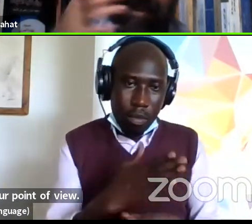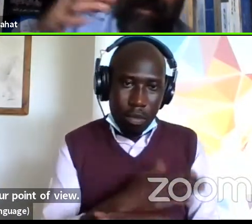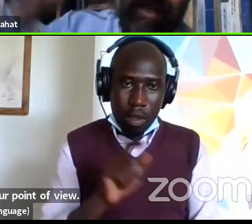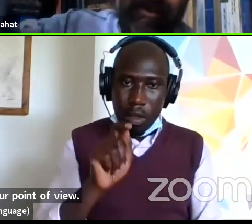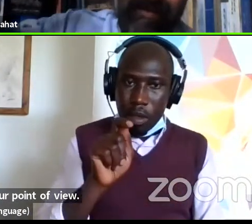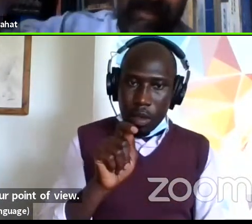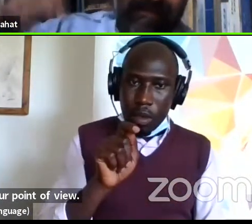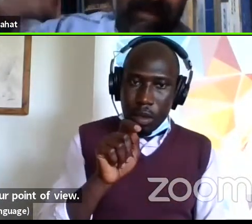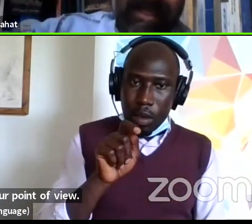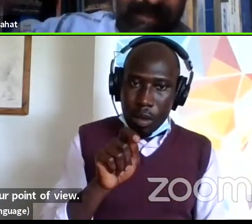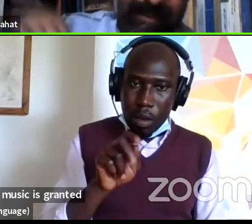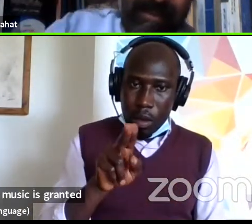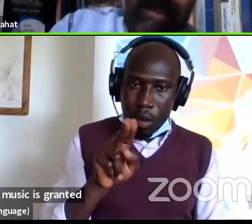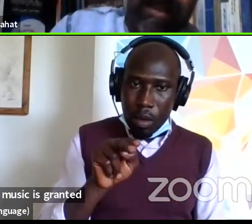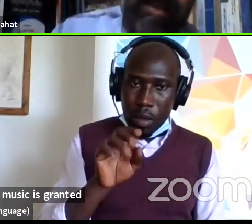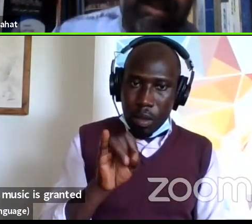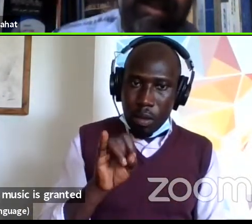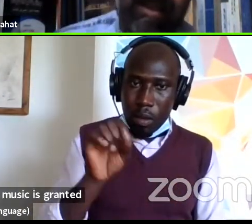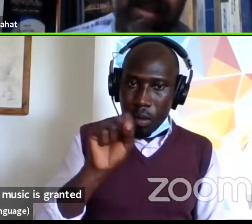ranked as one of the free